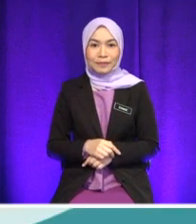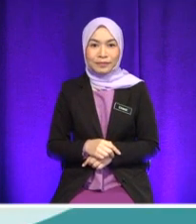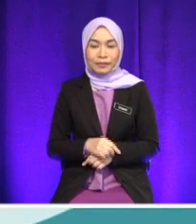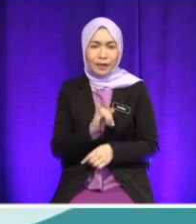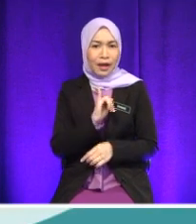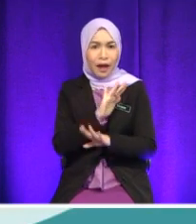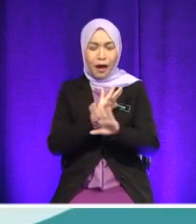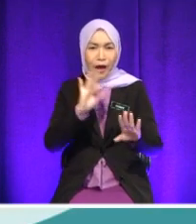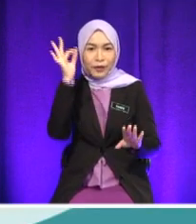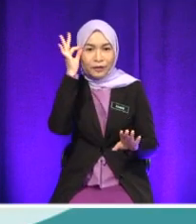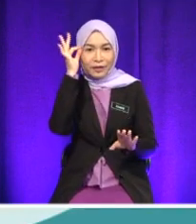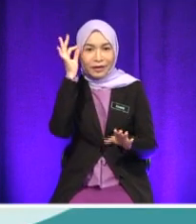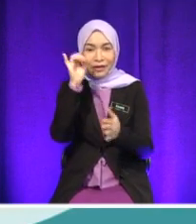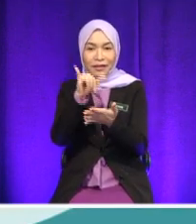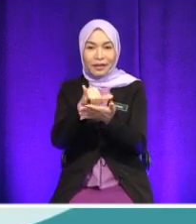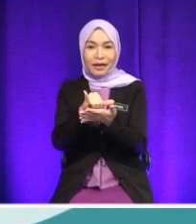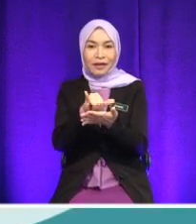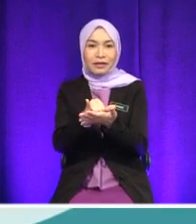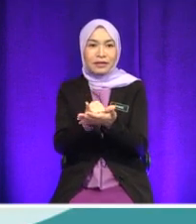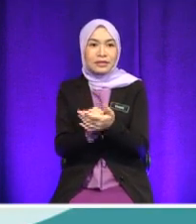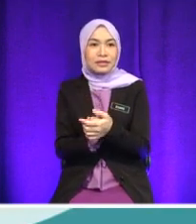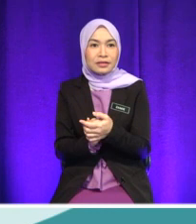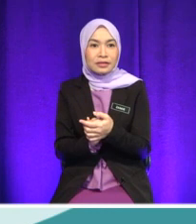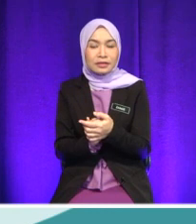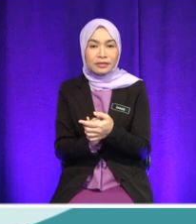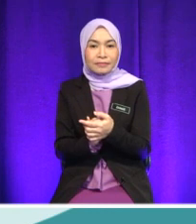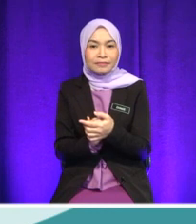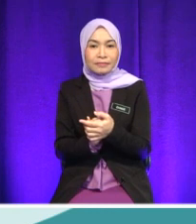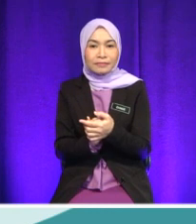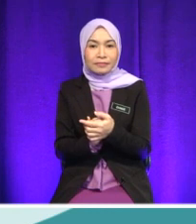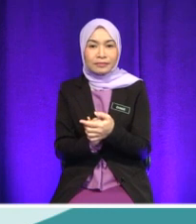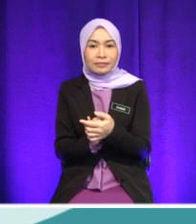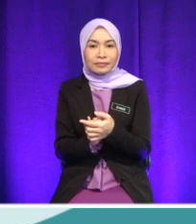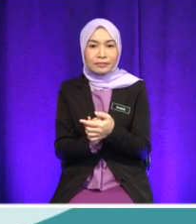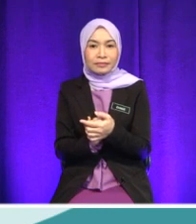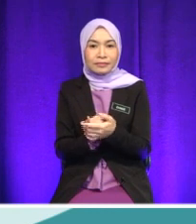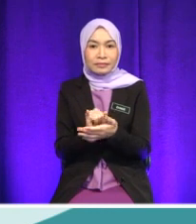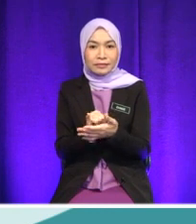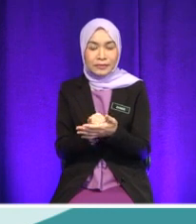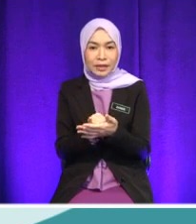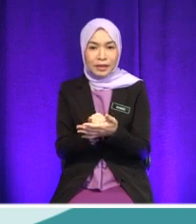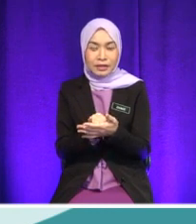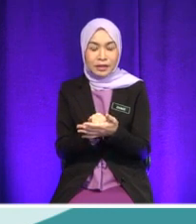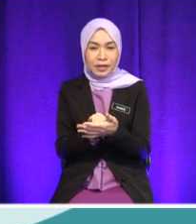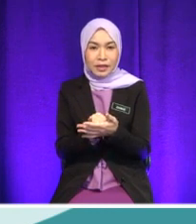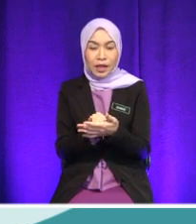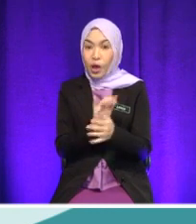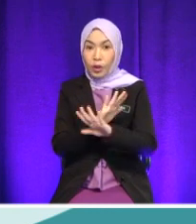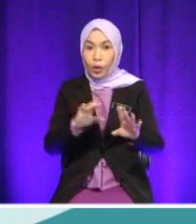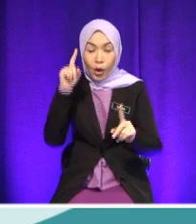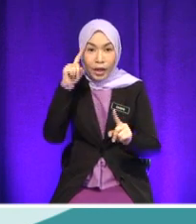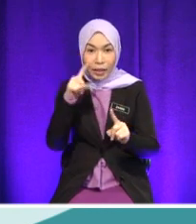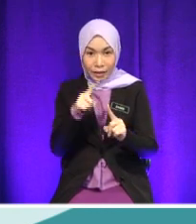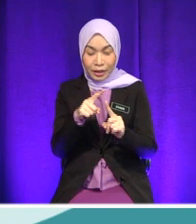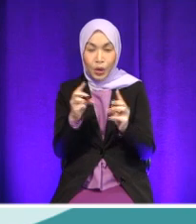don't think that is the case because yeah, you provide a reason. So that is actually you disagree with your friends, and